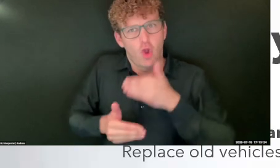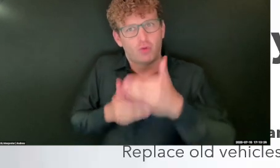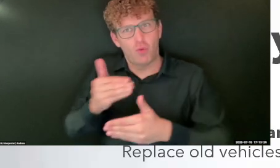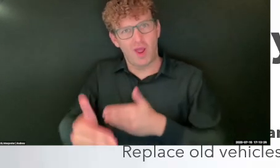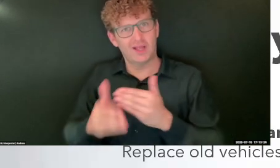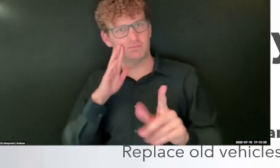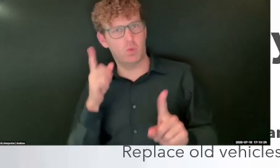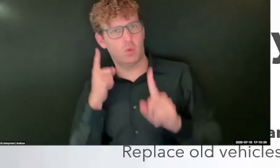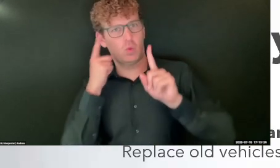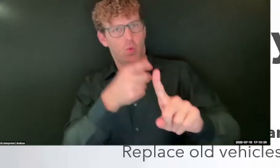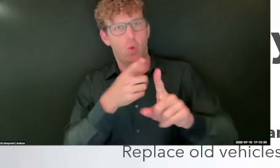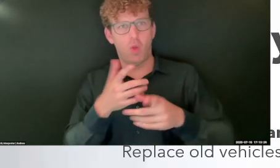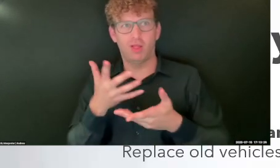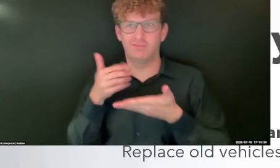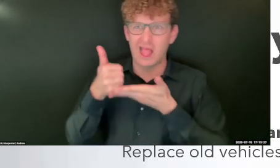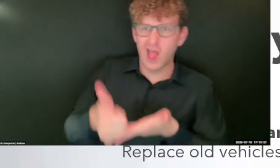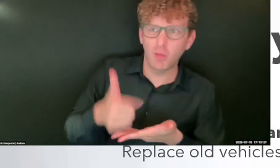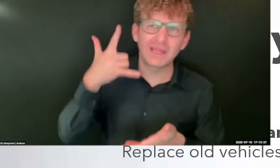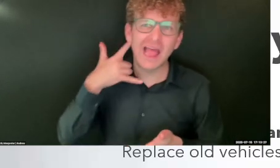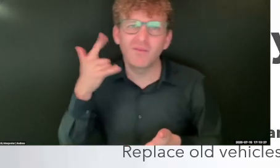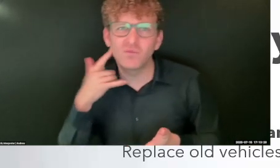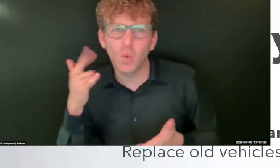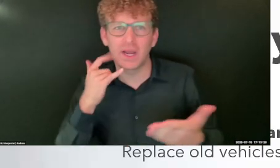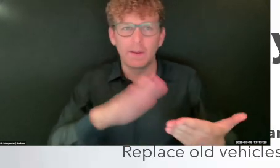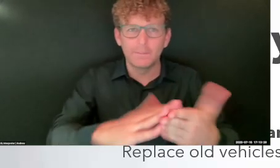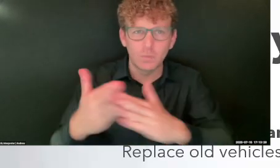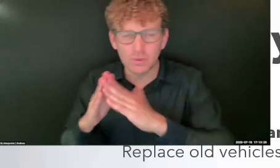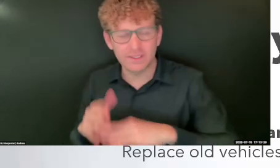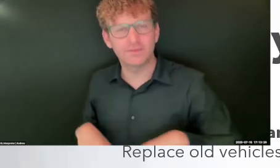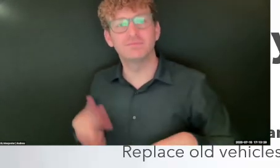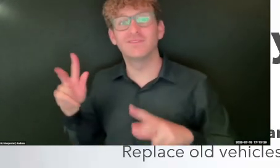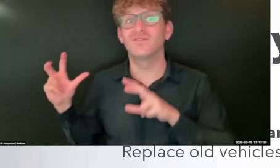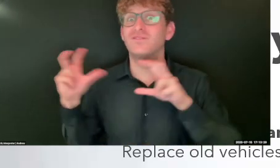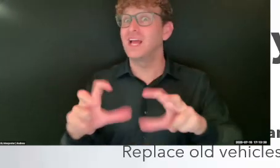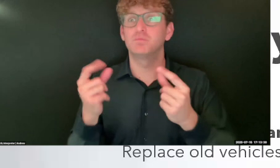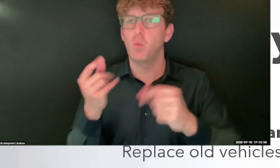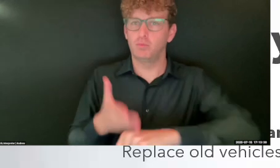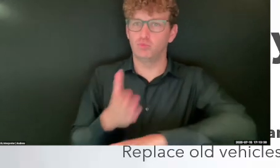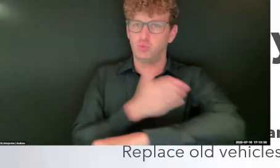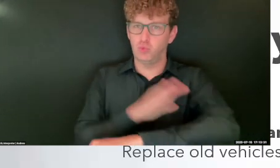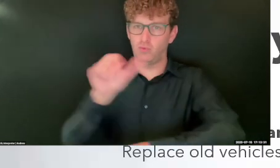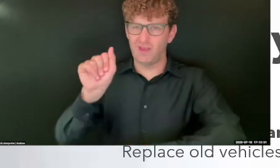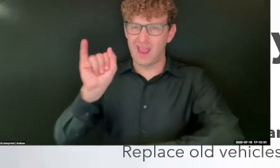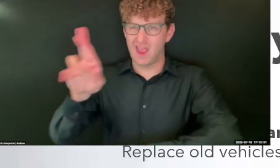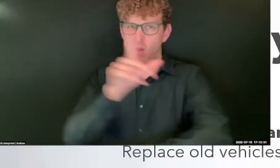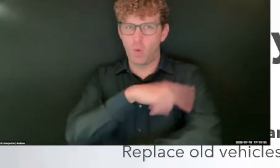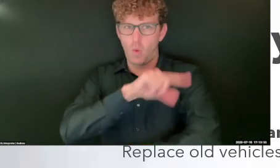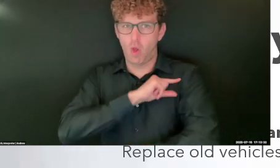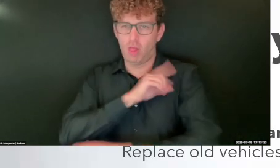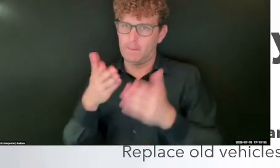Overall, these investments strive to improve air quality and public health, accelerate zero-emission vehicle